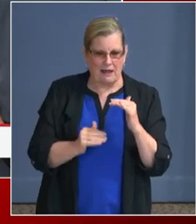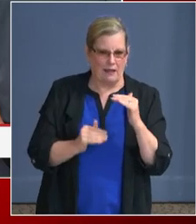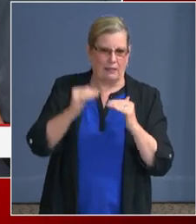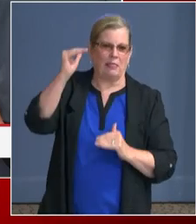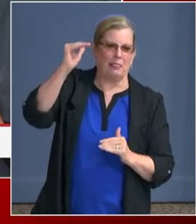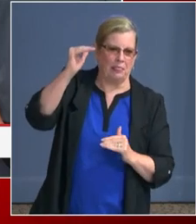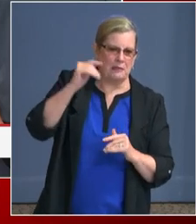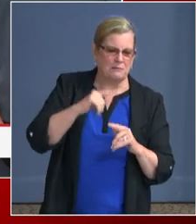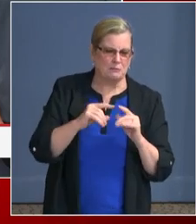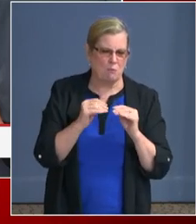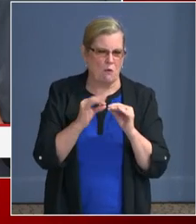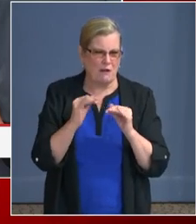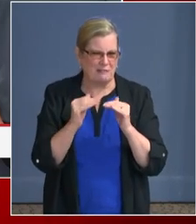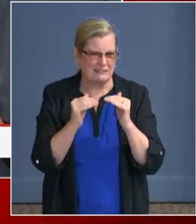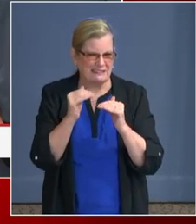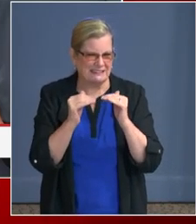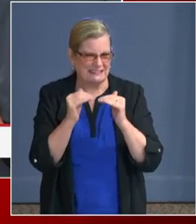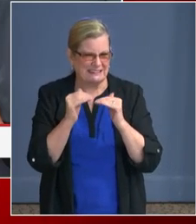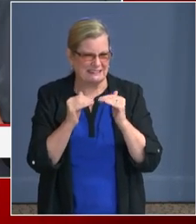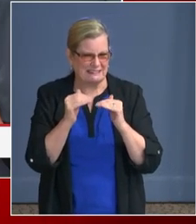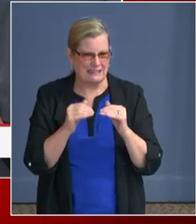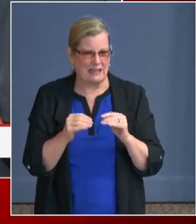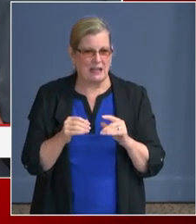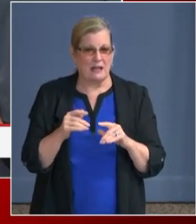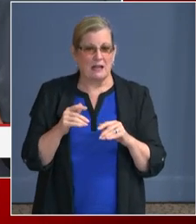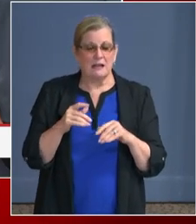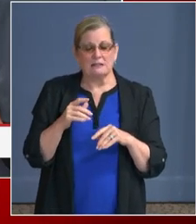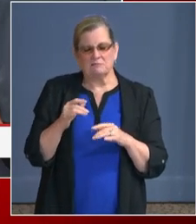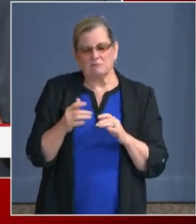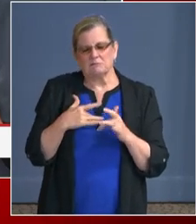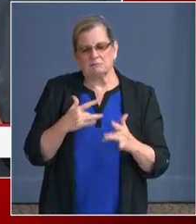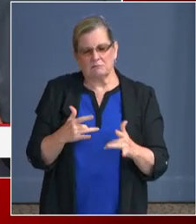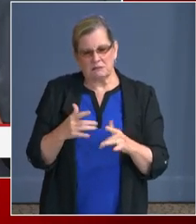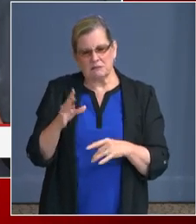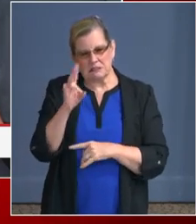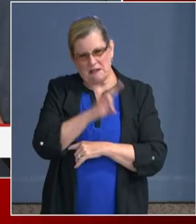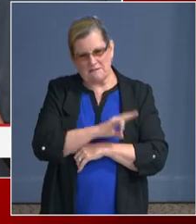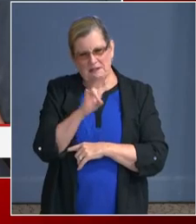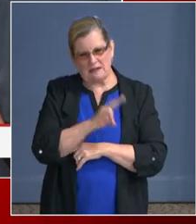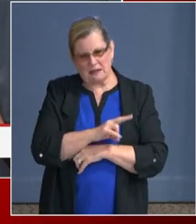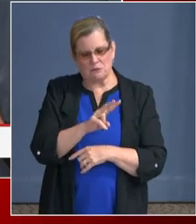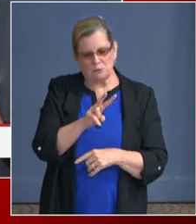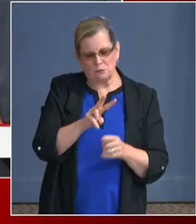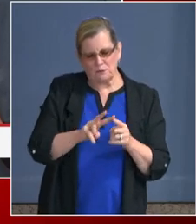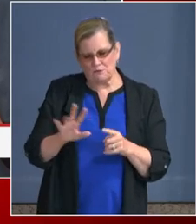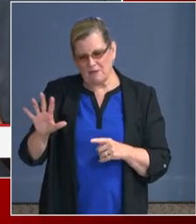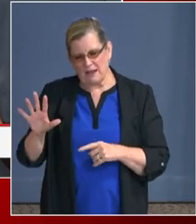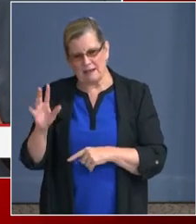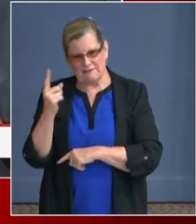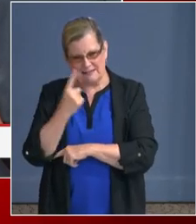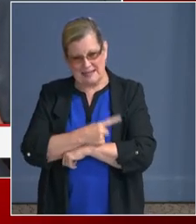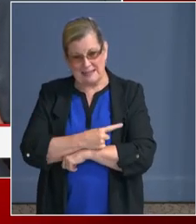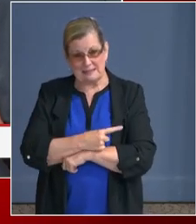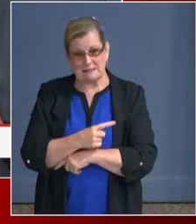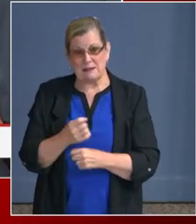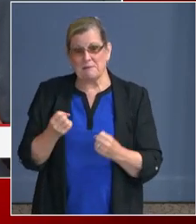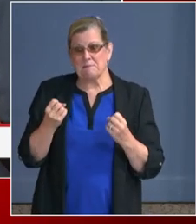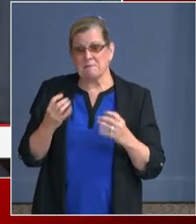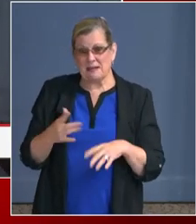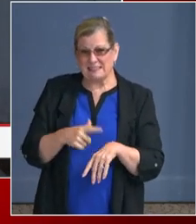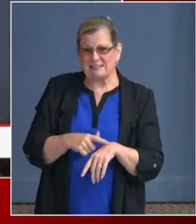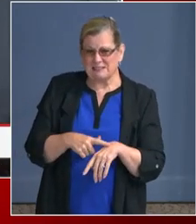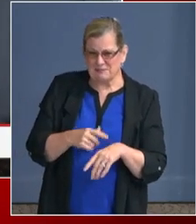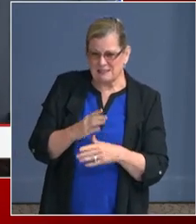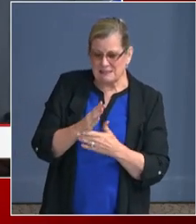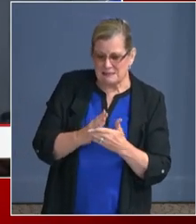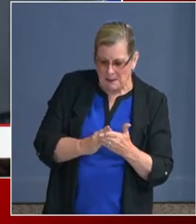7-day window that we actually tell folks that they are. We want to get back to our 3 to 5 day window, and we are there in many cases, but there are still some that are in